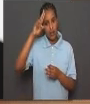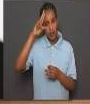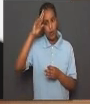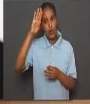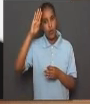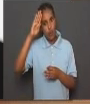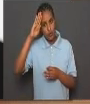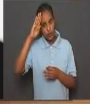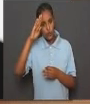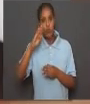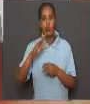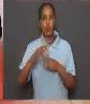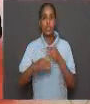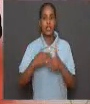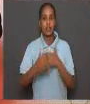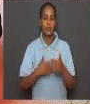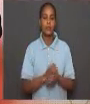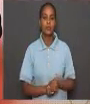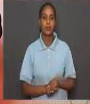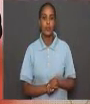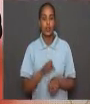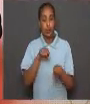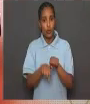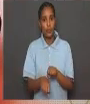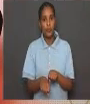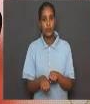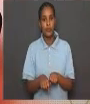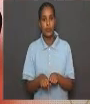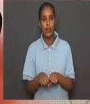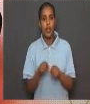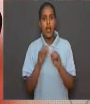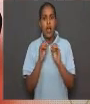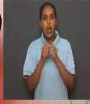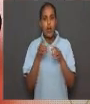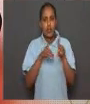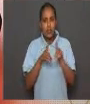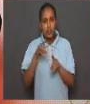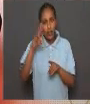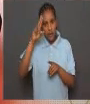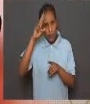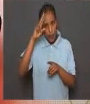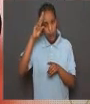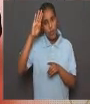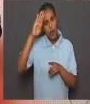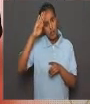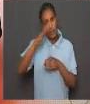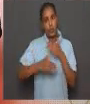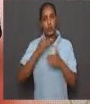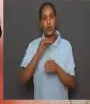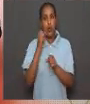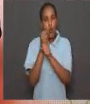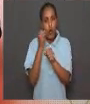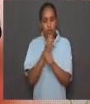Haber-Bosch process. So, how does the Haber-Bosch process